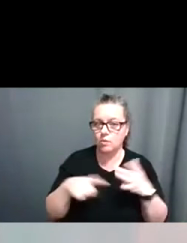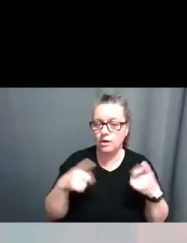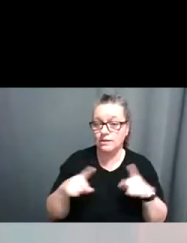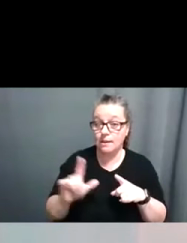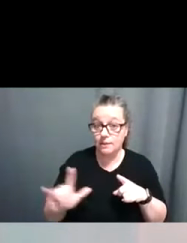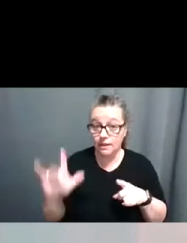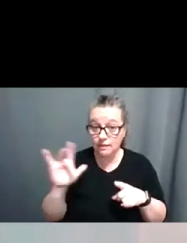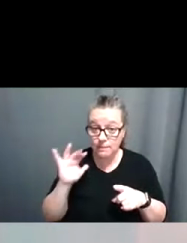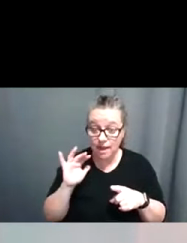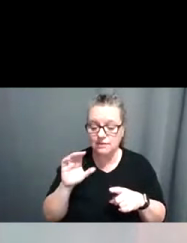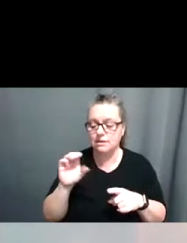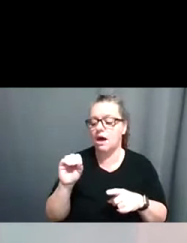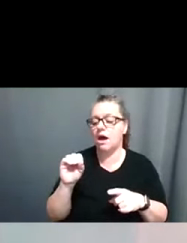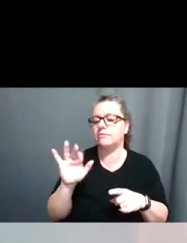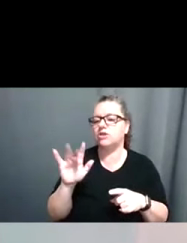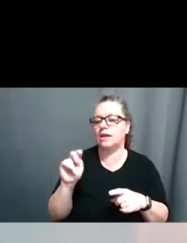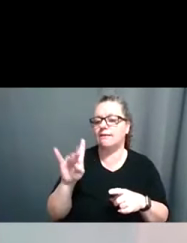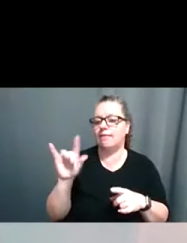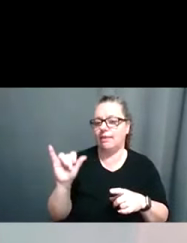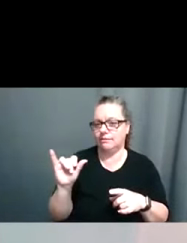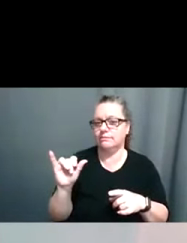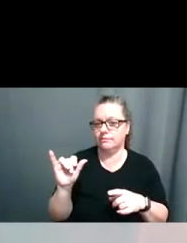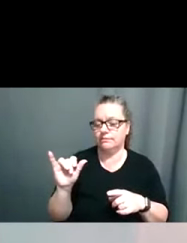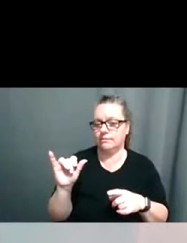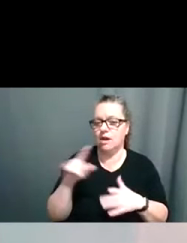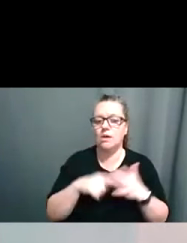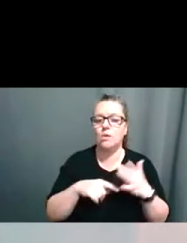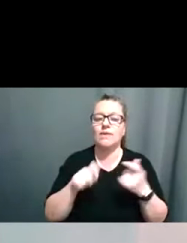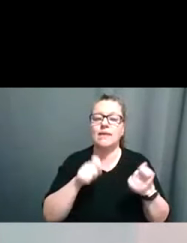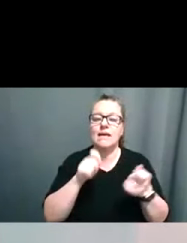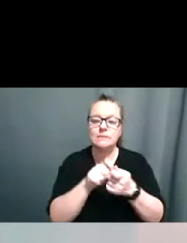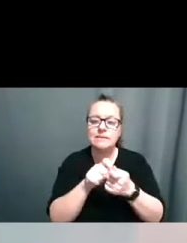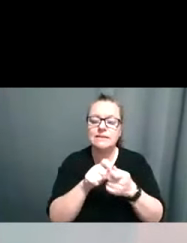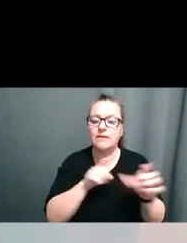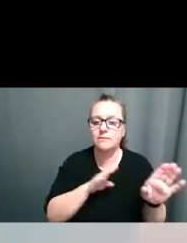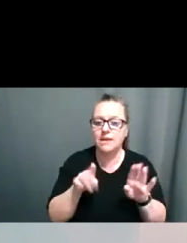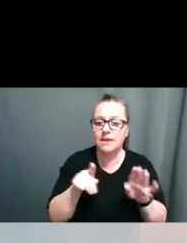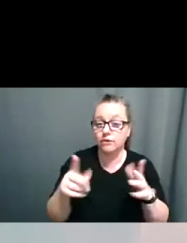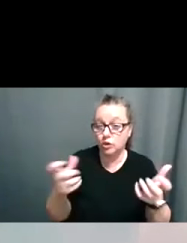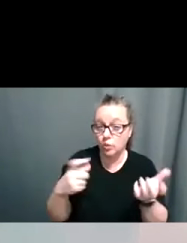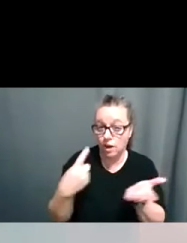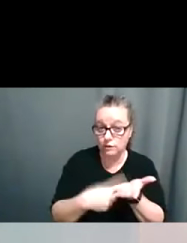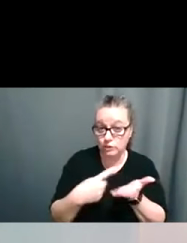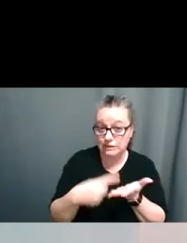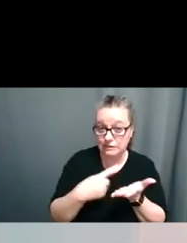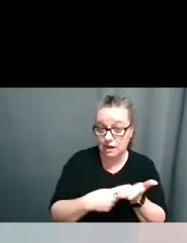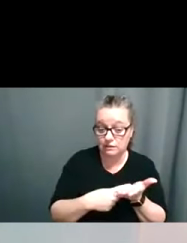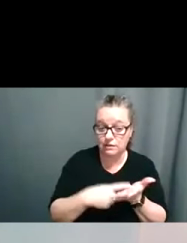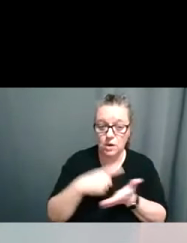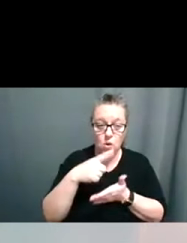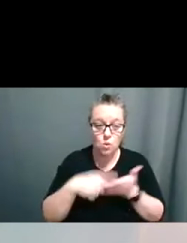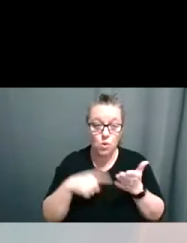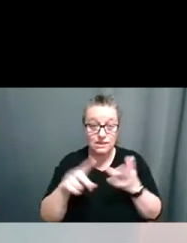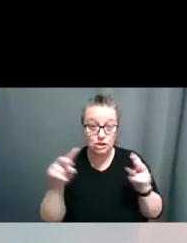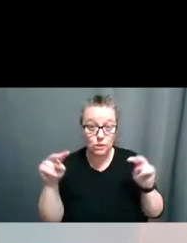past objectively. What's the specific behavior or action you want to discuss? What did you